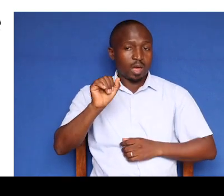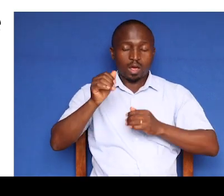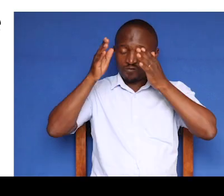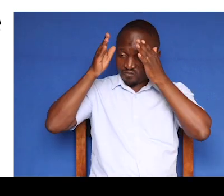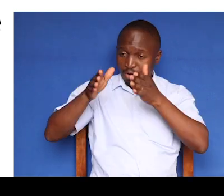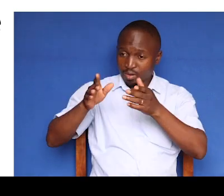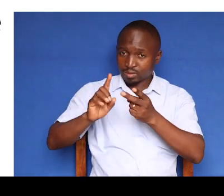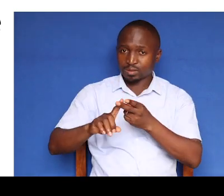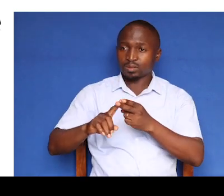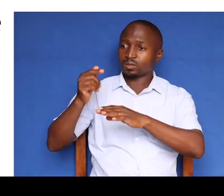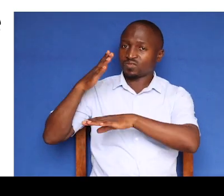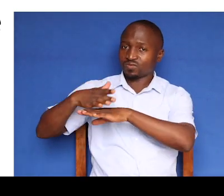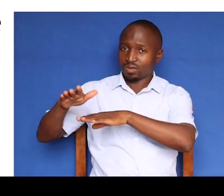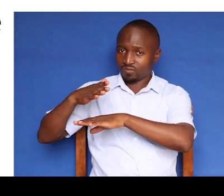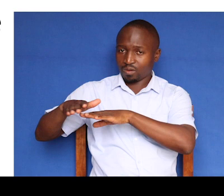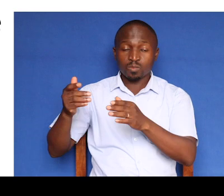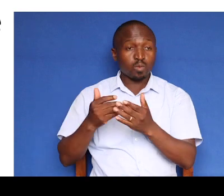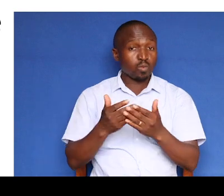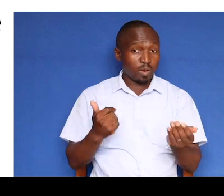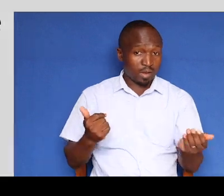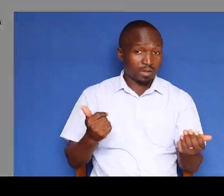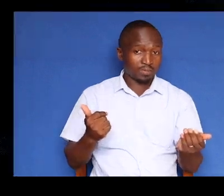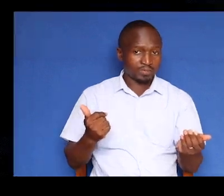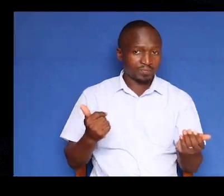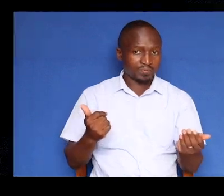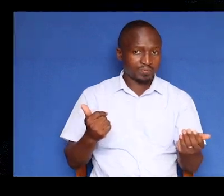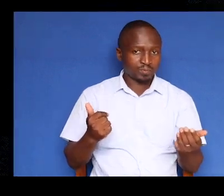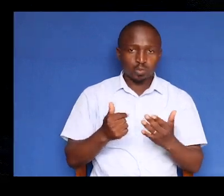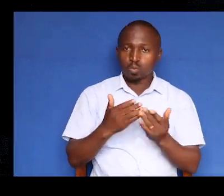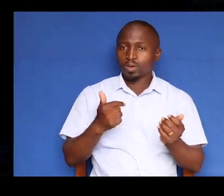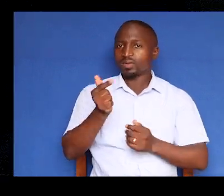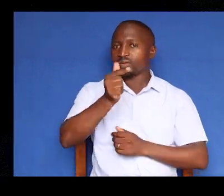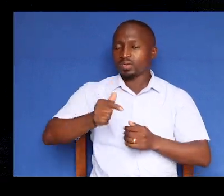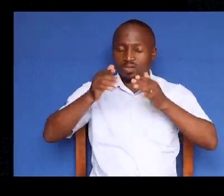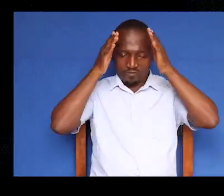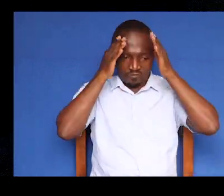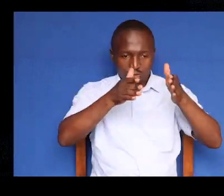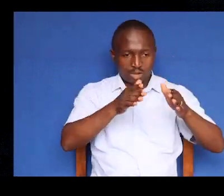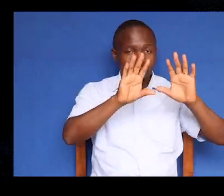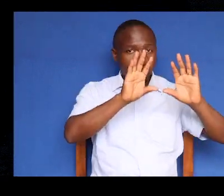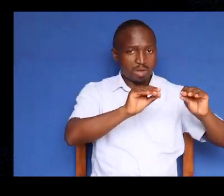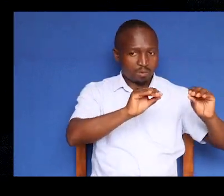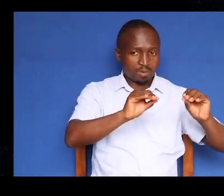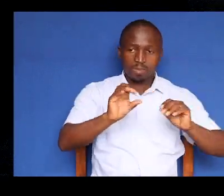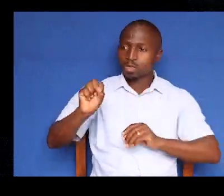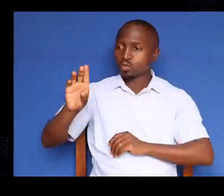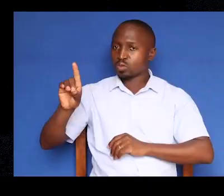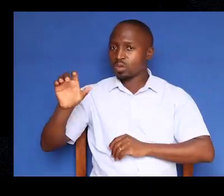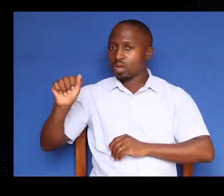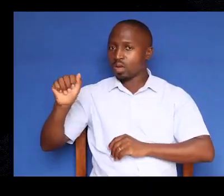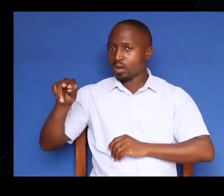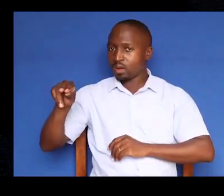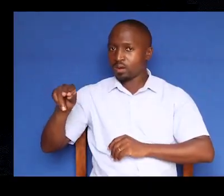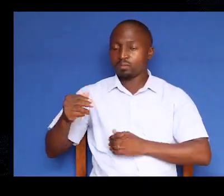Reasons why Tanzania should make specialization in making production of cotton and Sudan should make